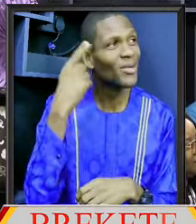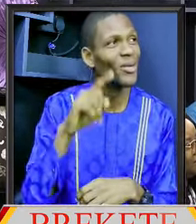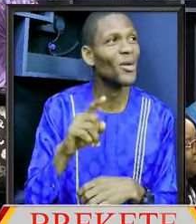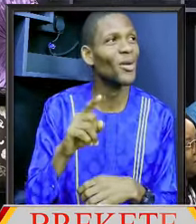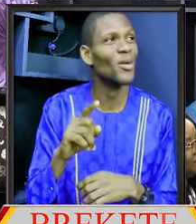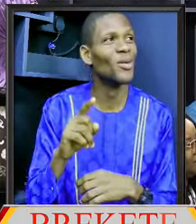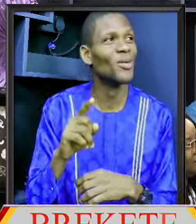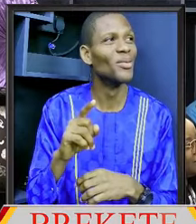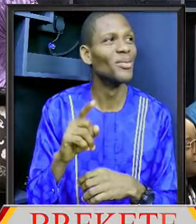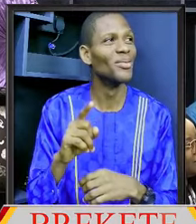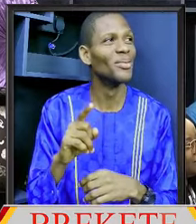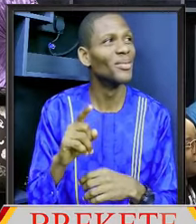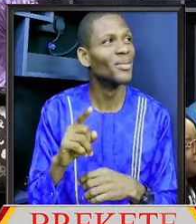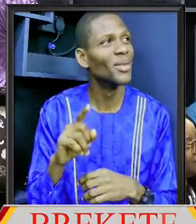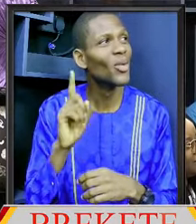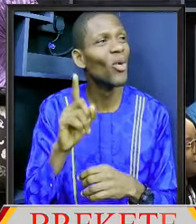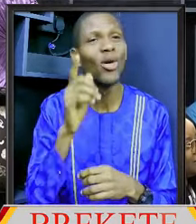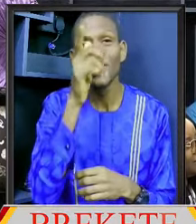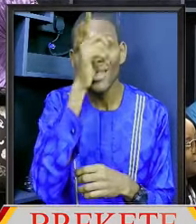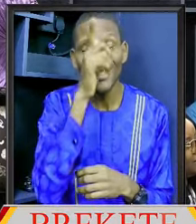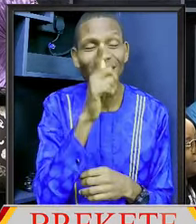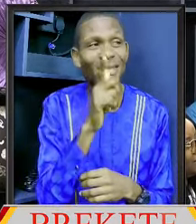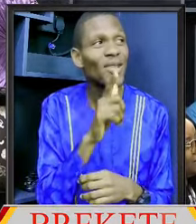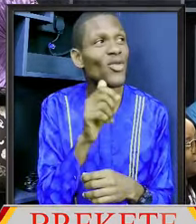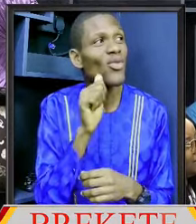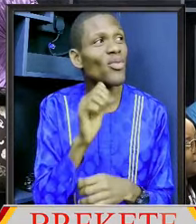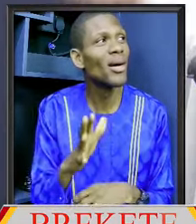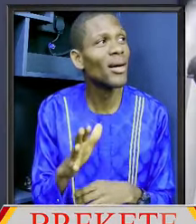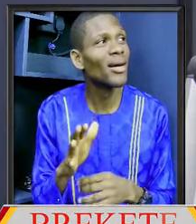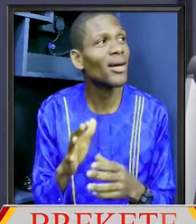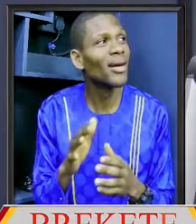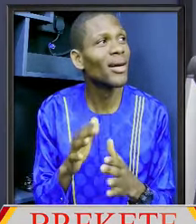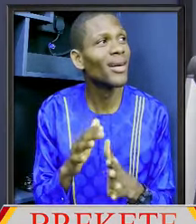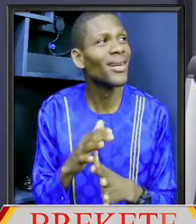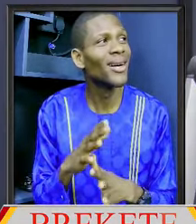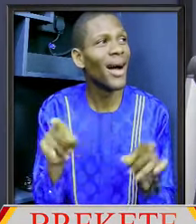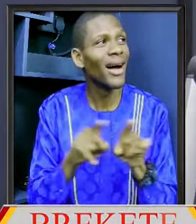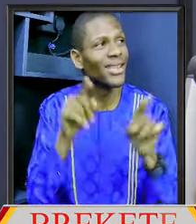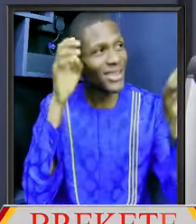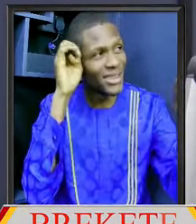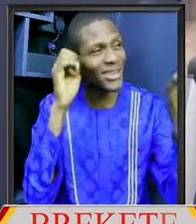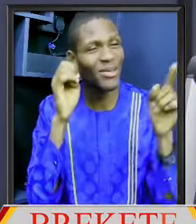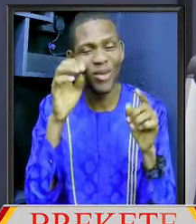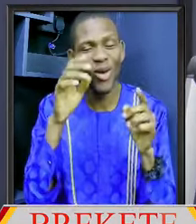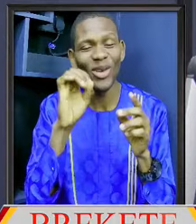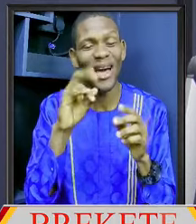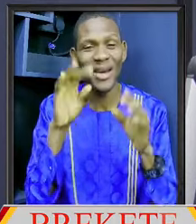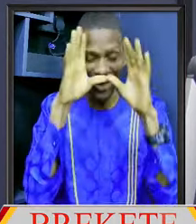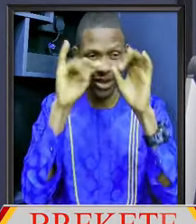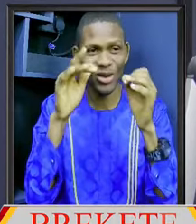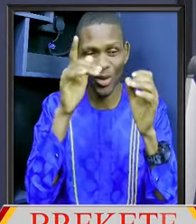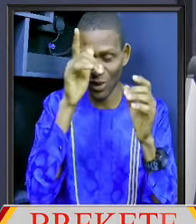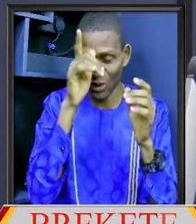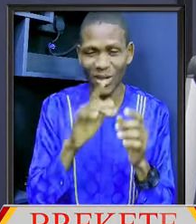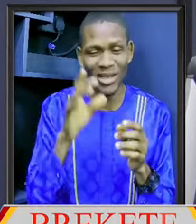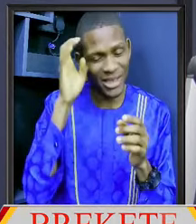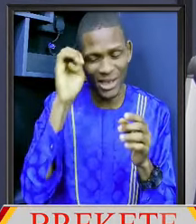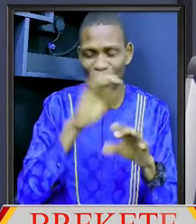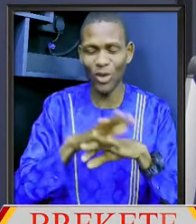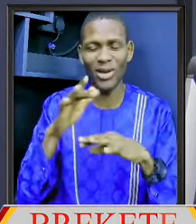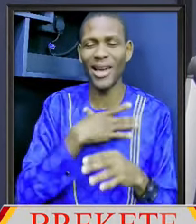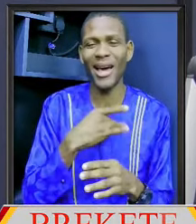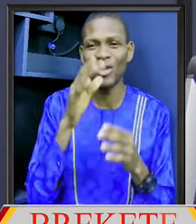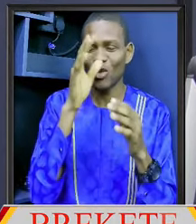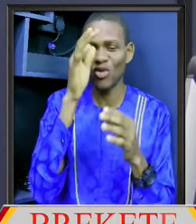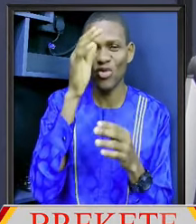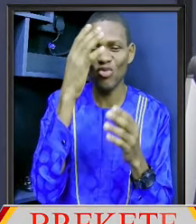one day. One slim woman way. I mean, you know, as I small, I know they like small things.